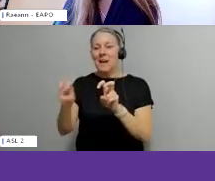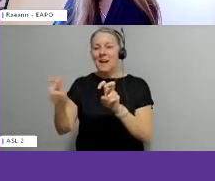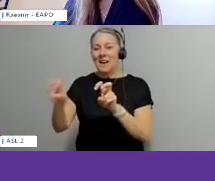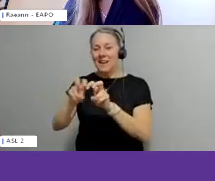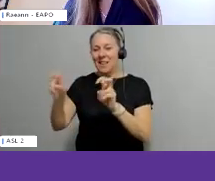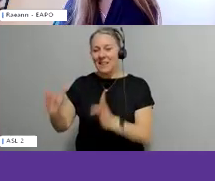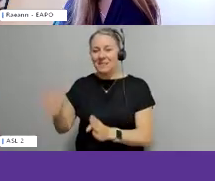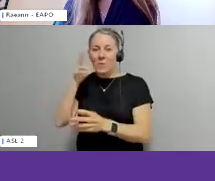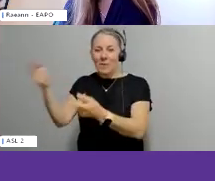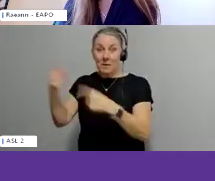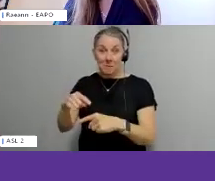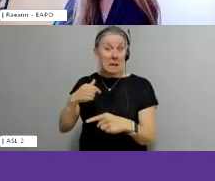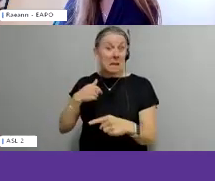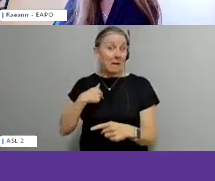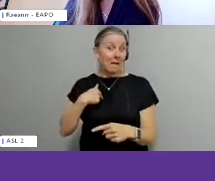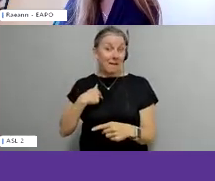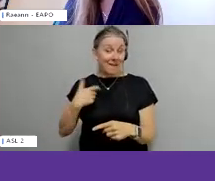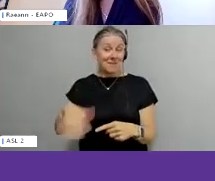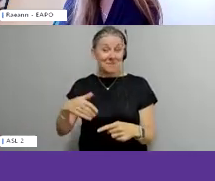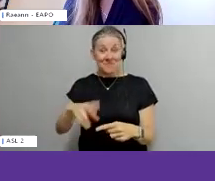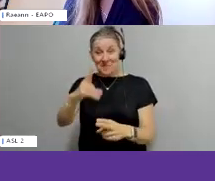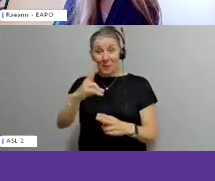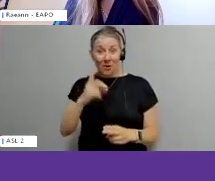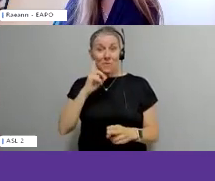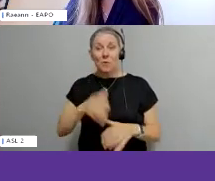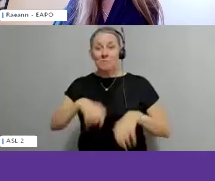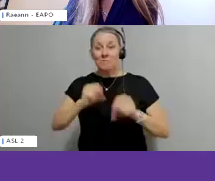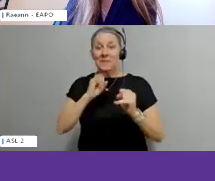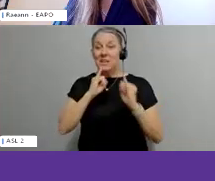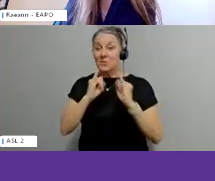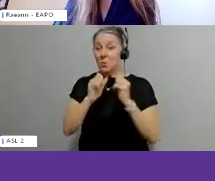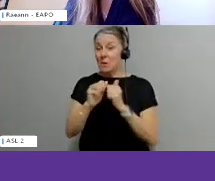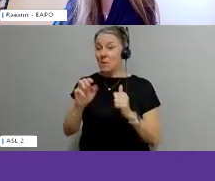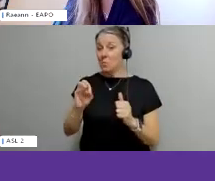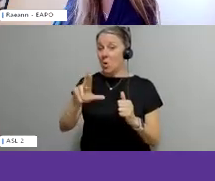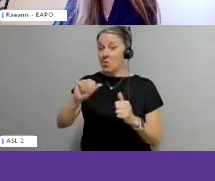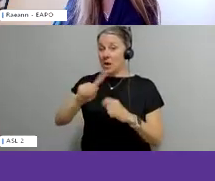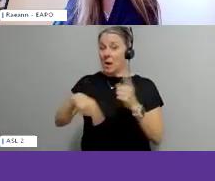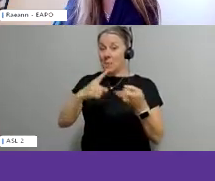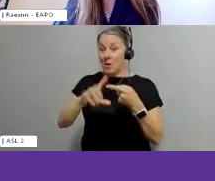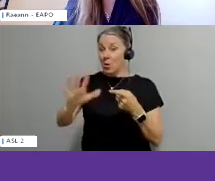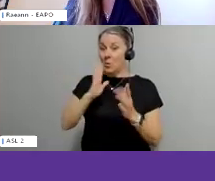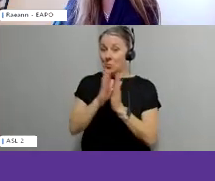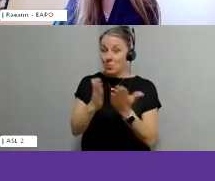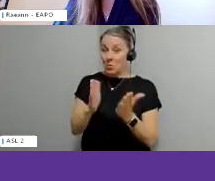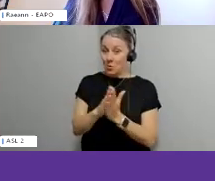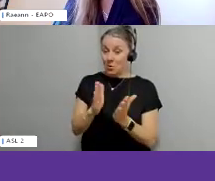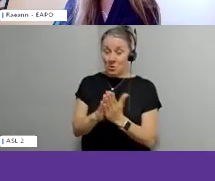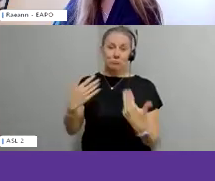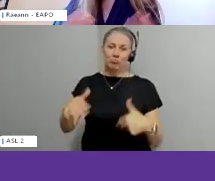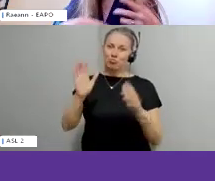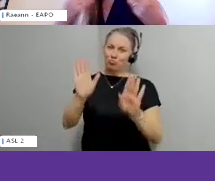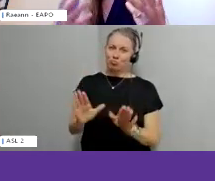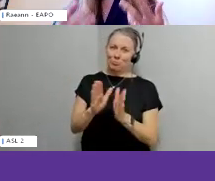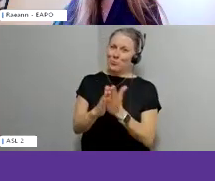interview Moira with her book on our podcast. So it's a great book, excellent information, lots of things to think about.